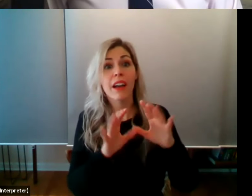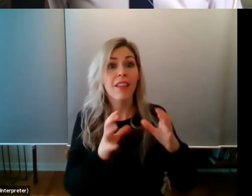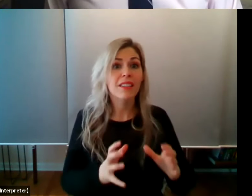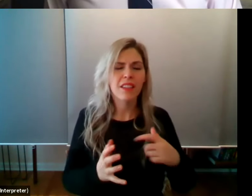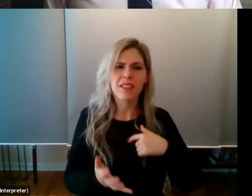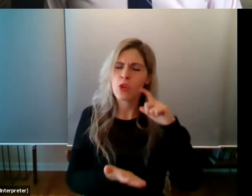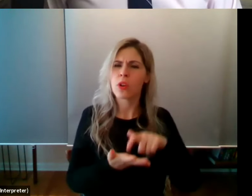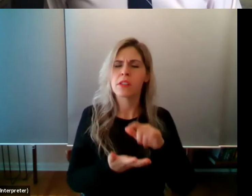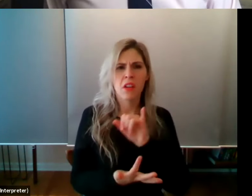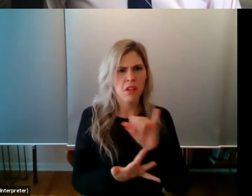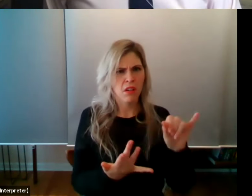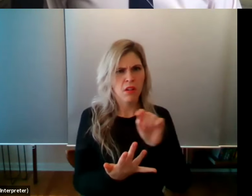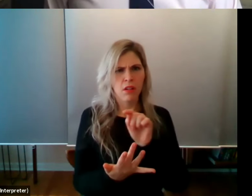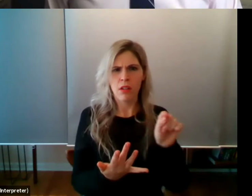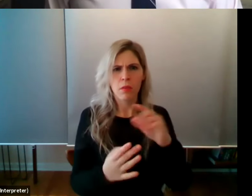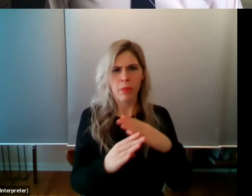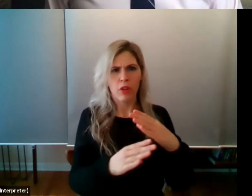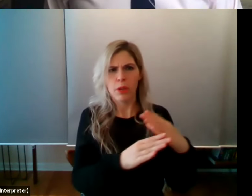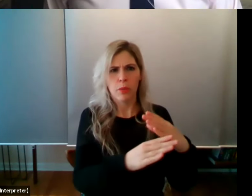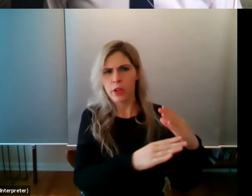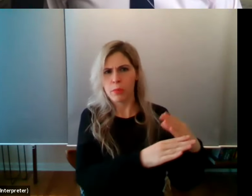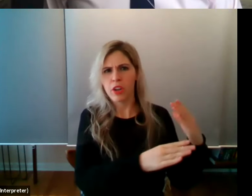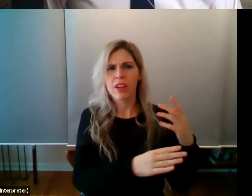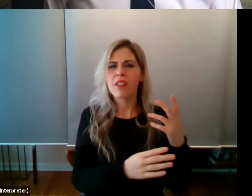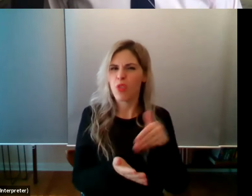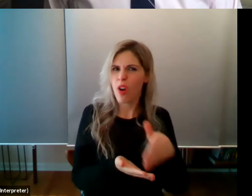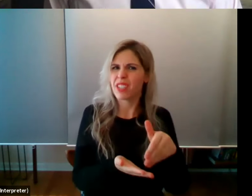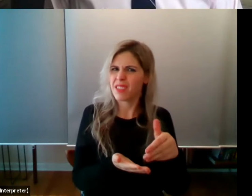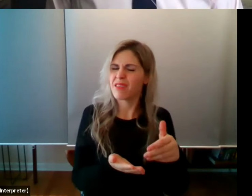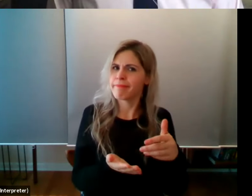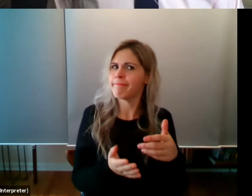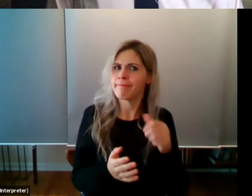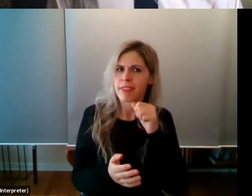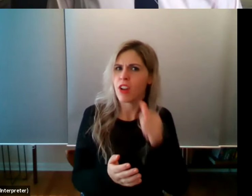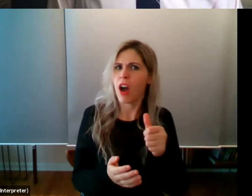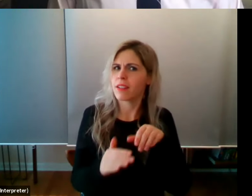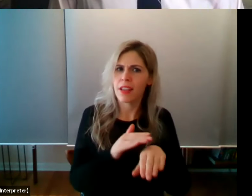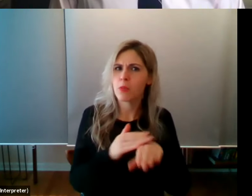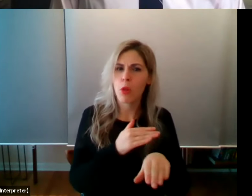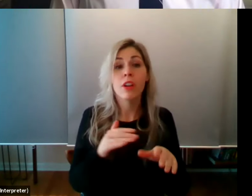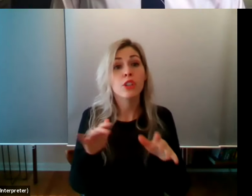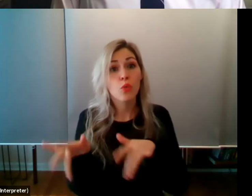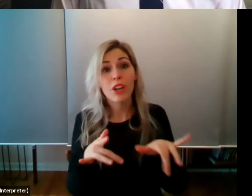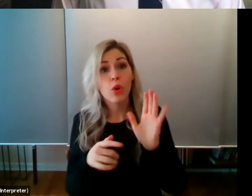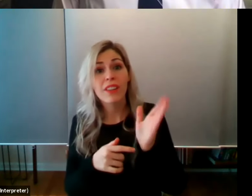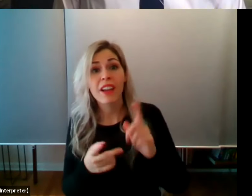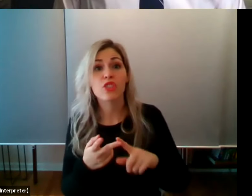of these things are somewhat lacking. So I think accessible buildings, closed captions on recorded